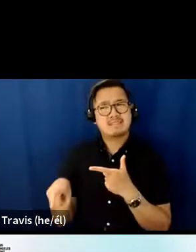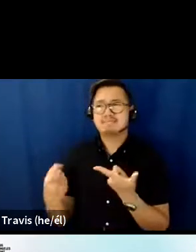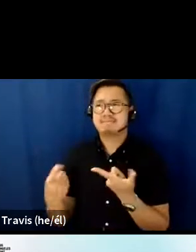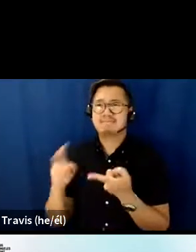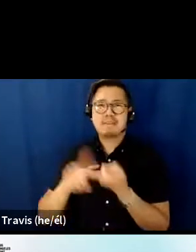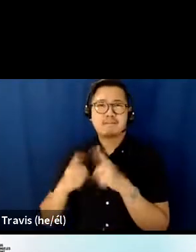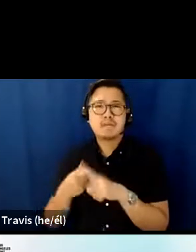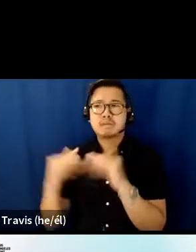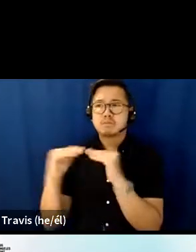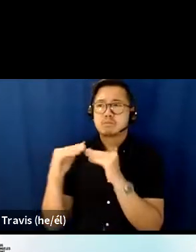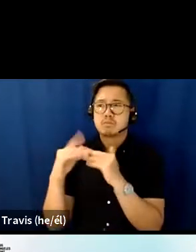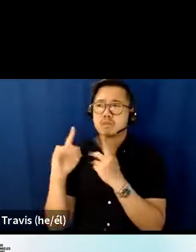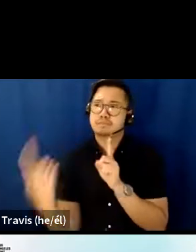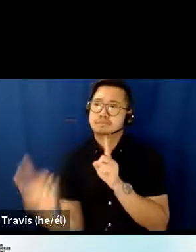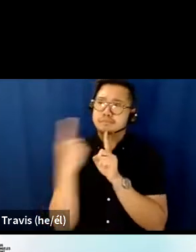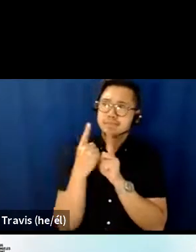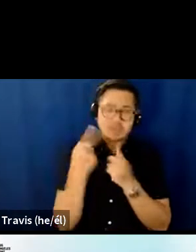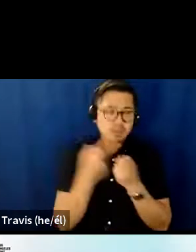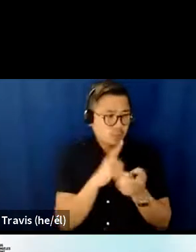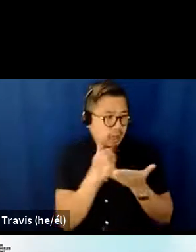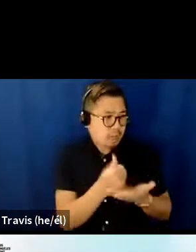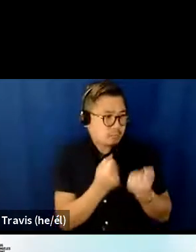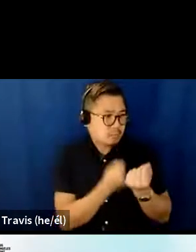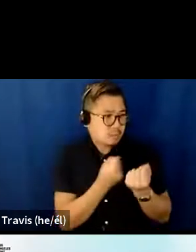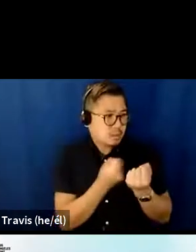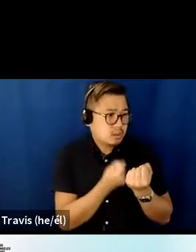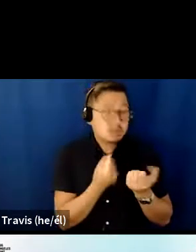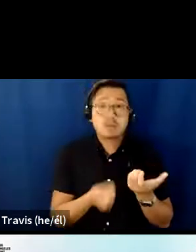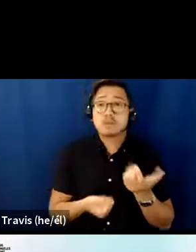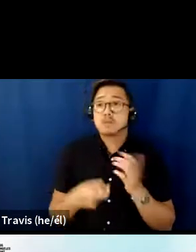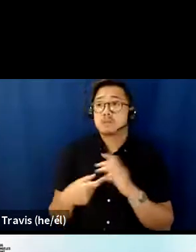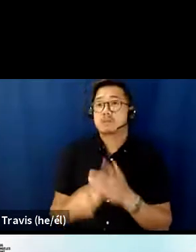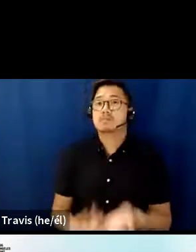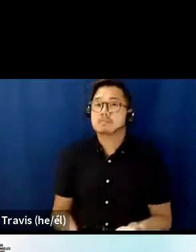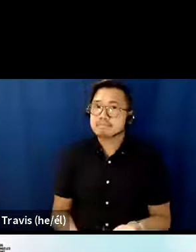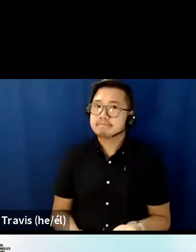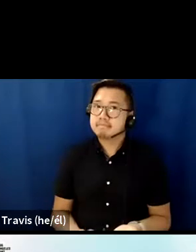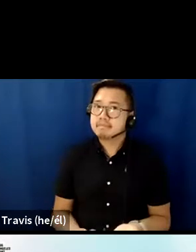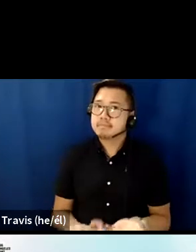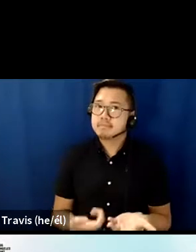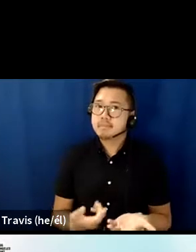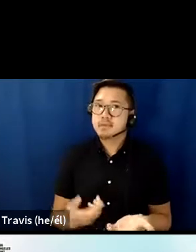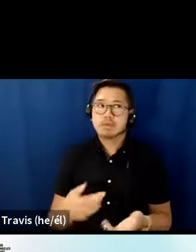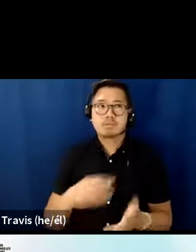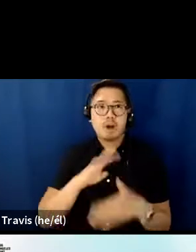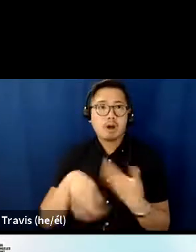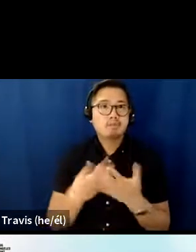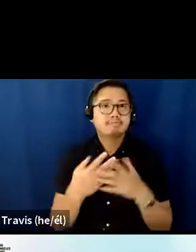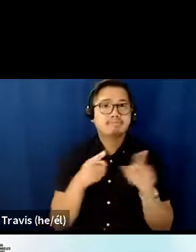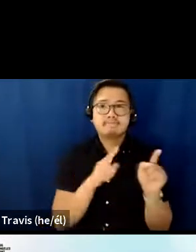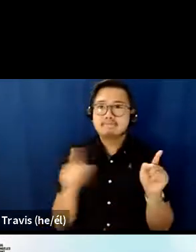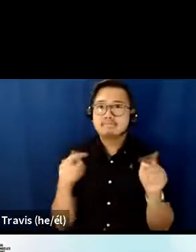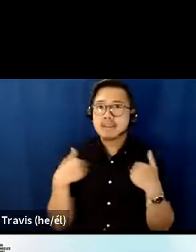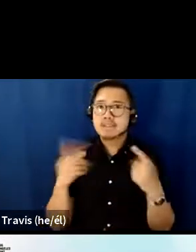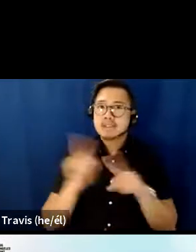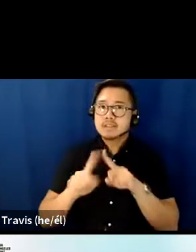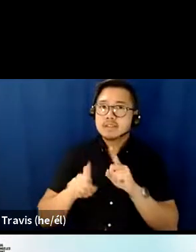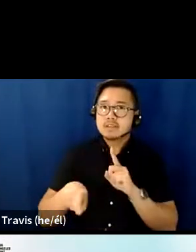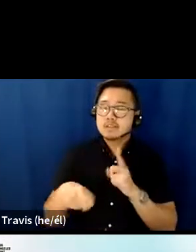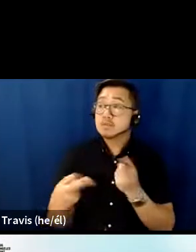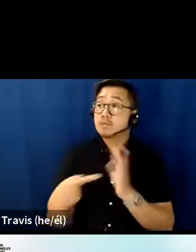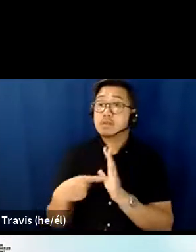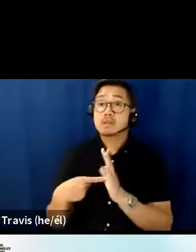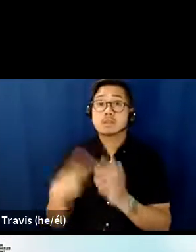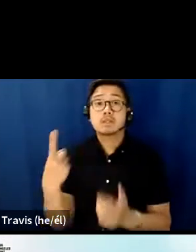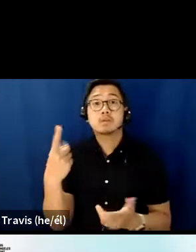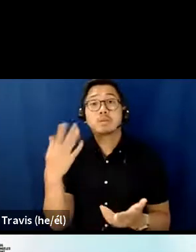help you get this together, right? And so we all have different things that we may need. Somebody may need like, hey, I need mental health check. I